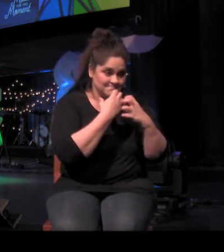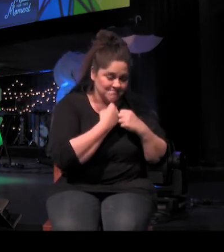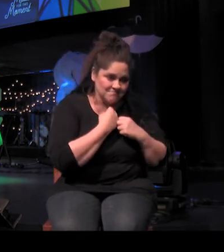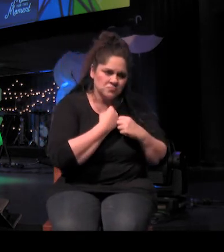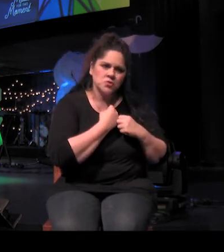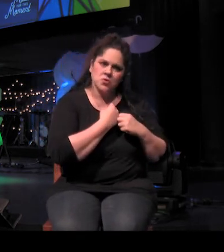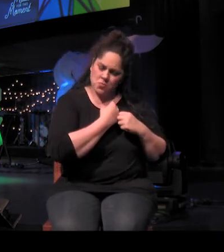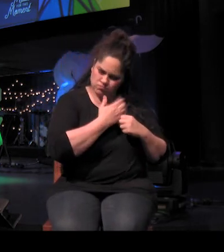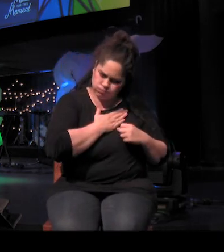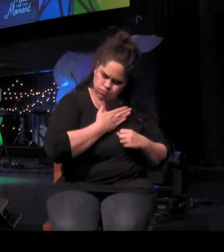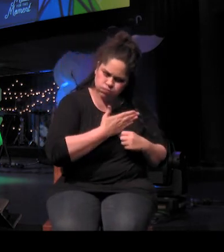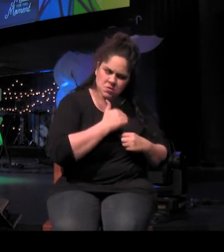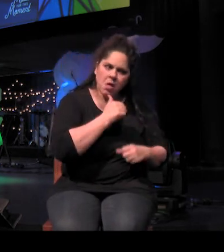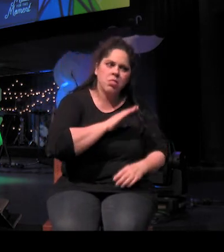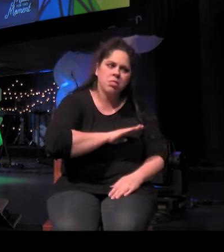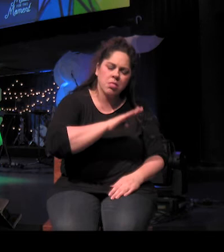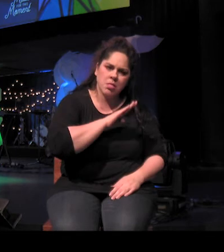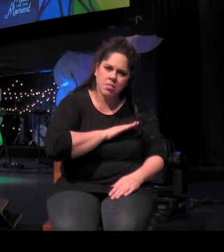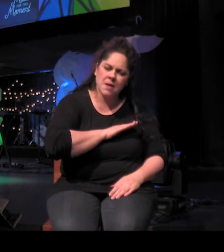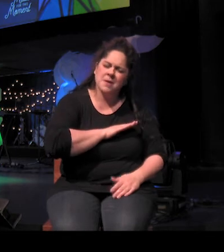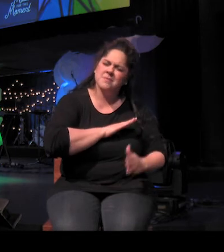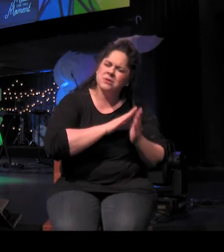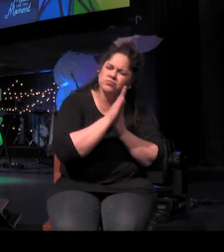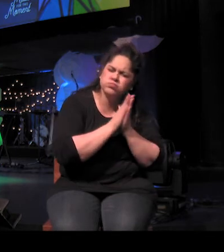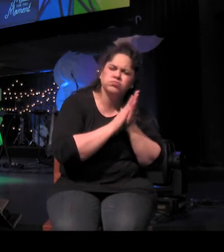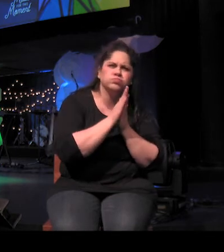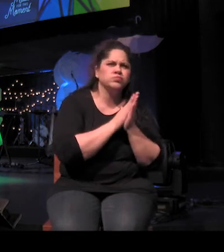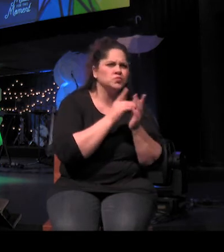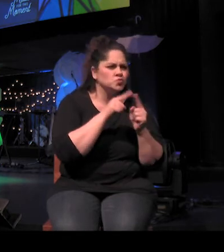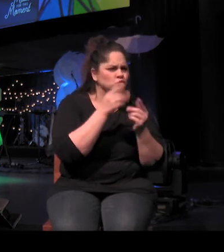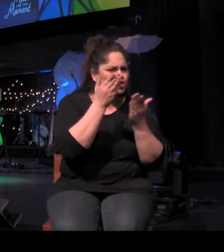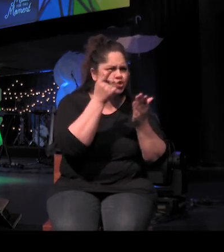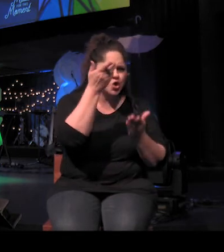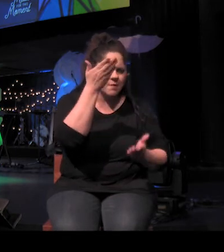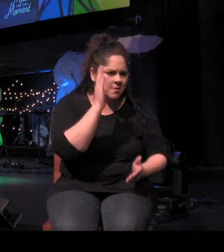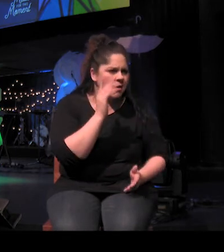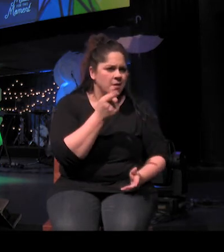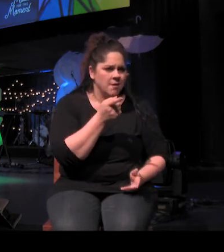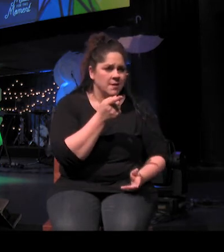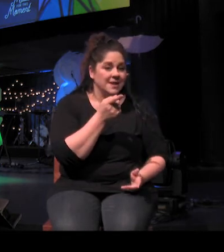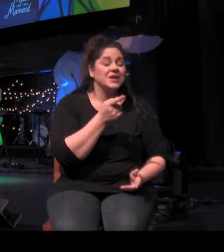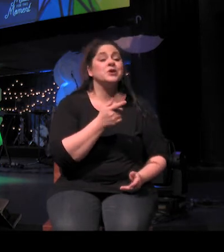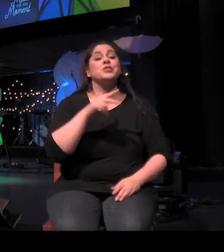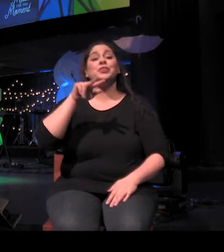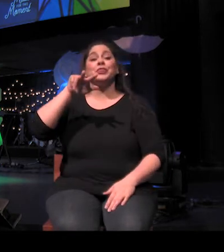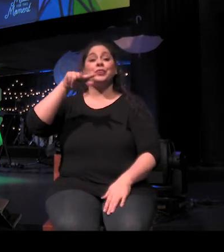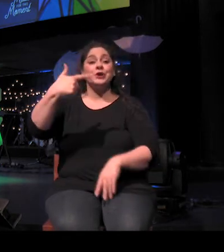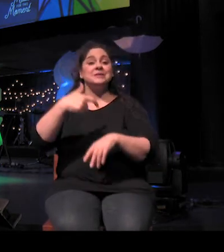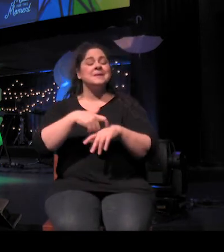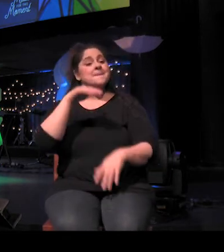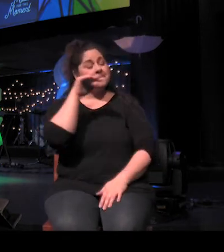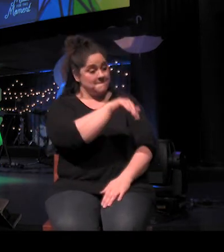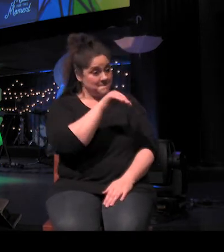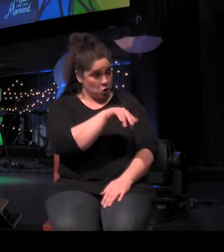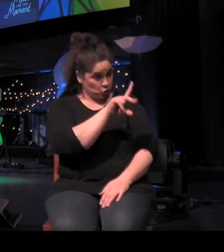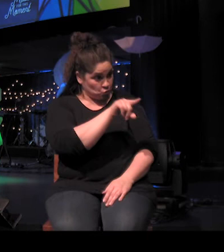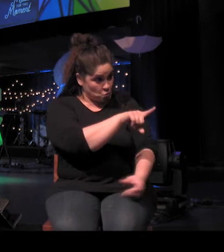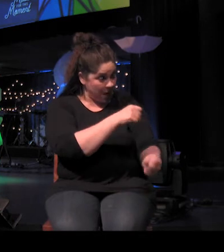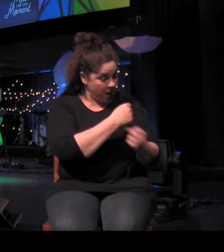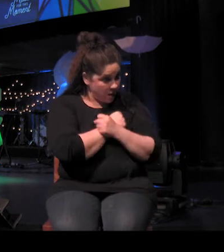grudgingly. Eager to serve God, not for what you're gonna get out of it. A third time he asked him, "Simon, son of John, do you love